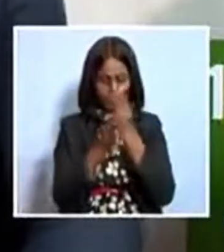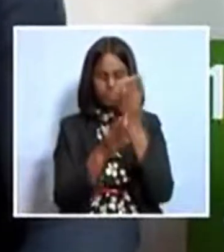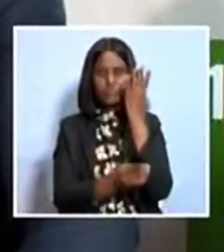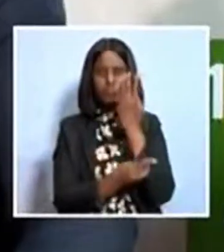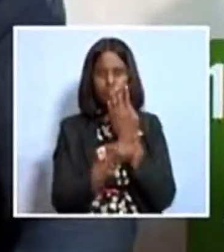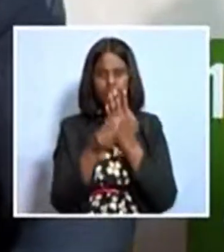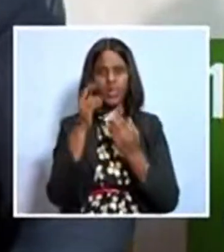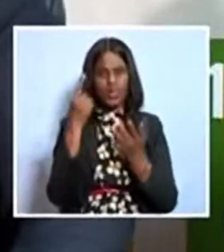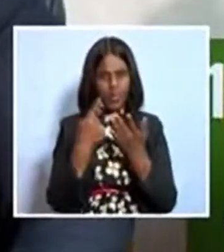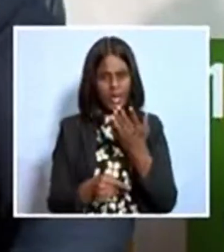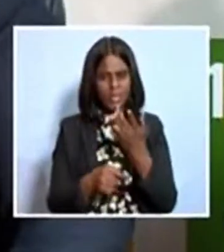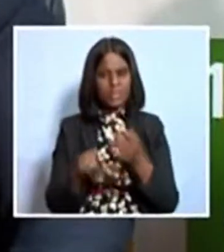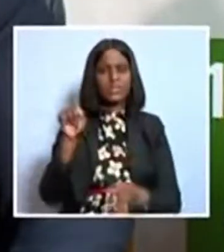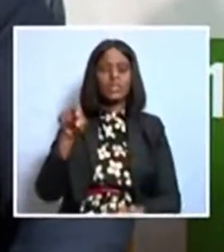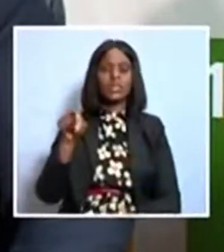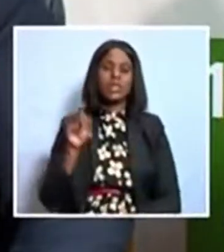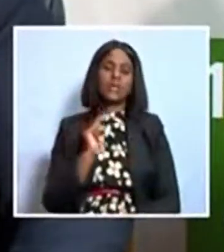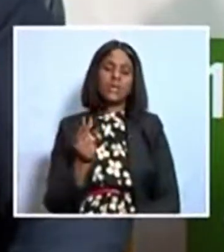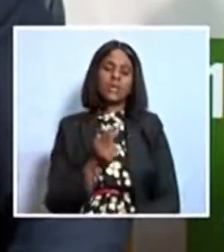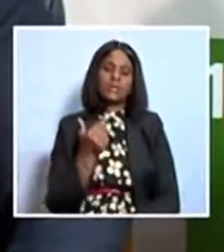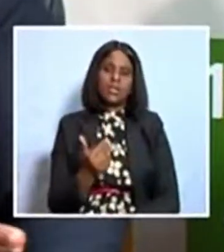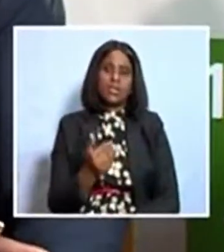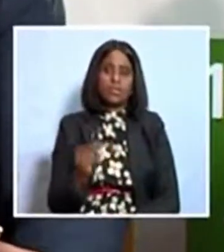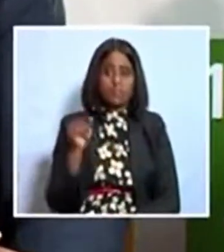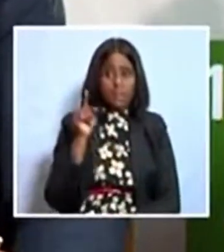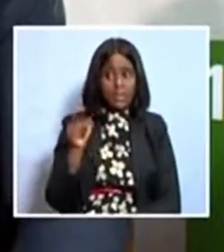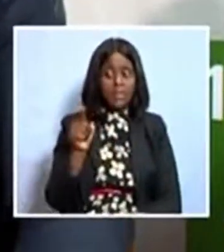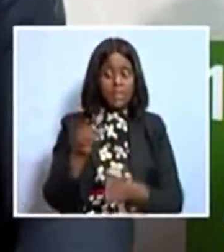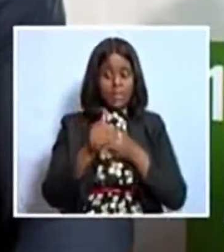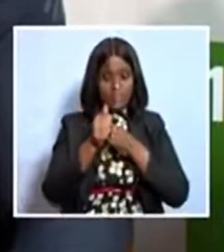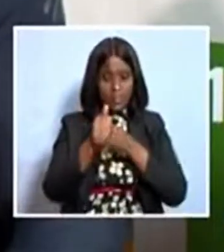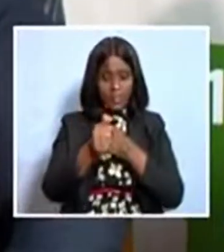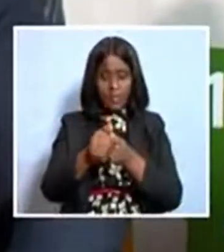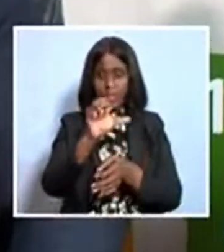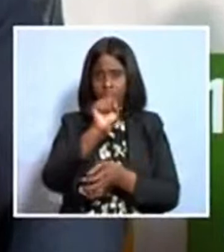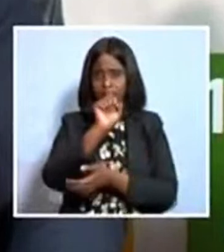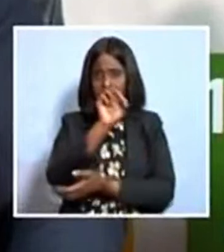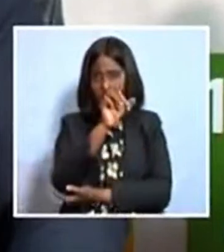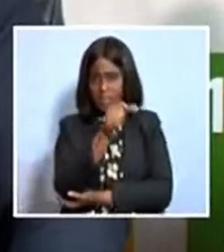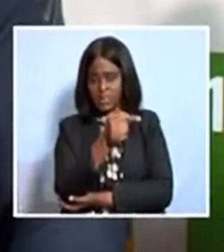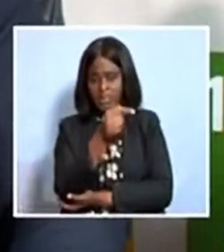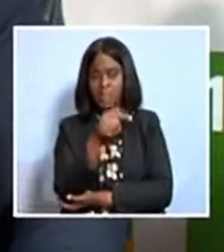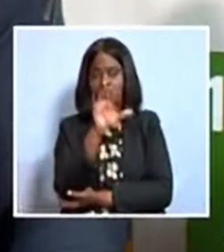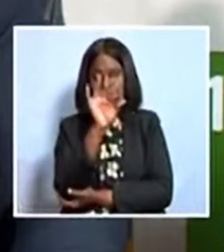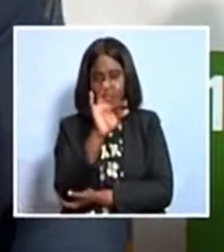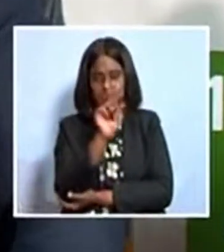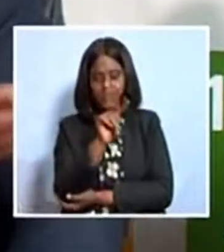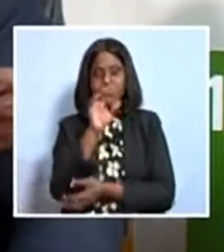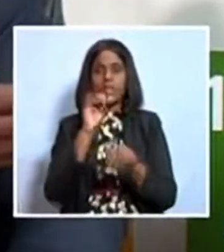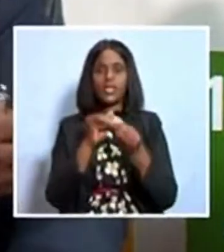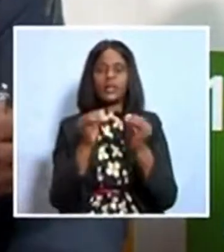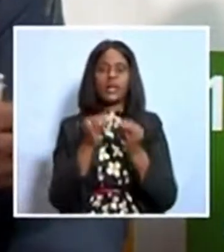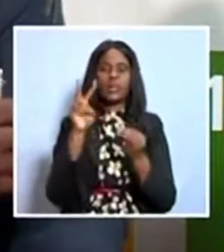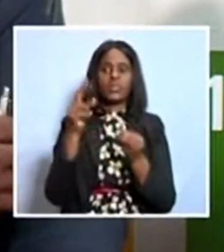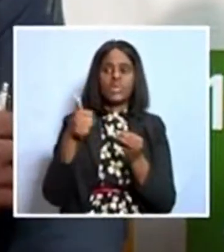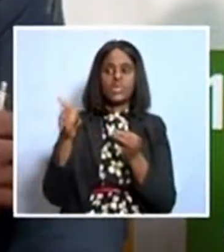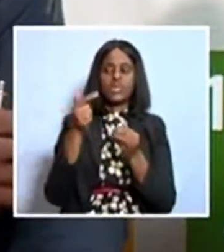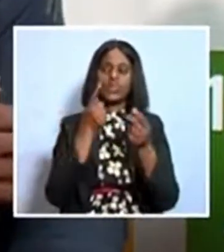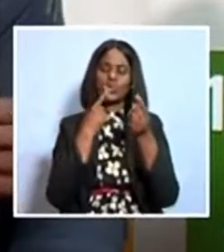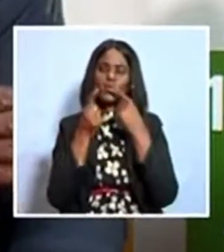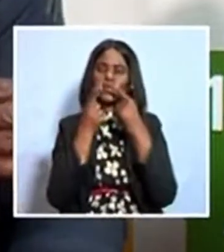what we need as part of driving SDG 9. That's one. Number two, he talked